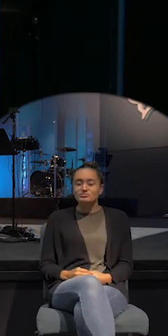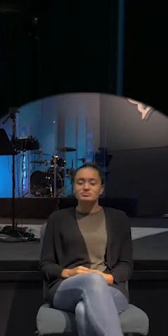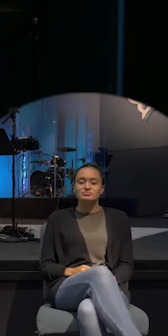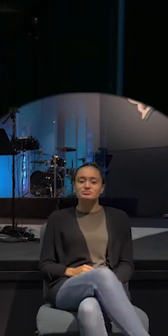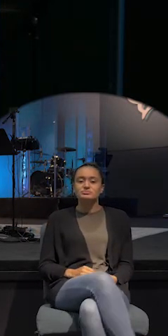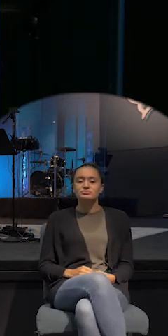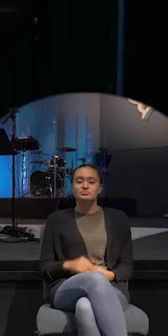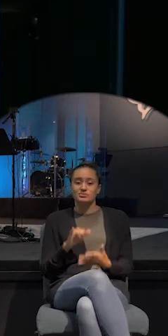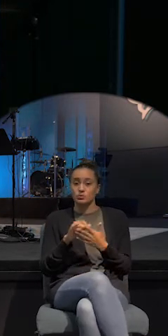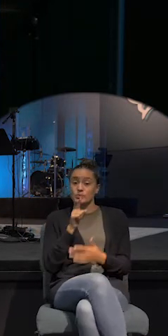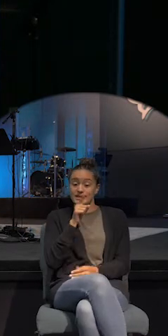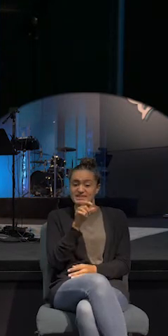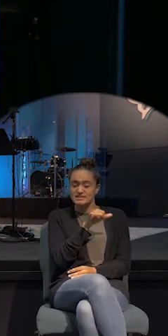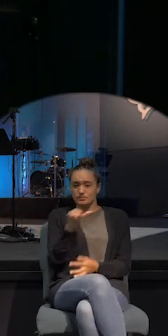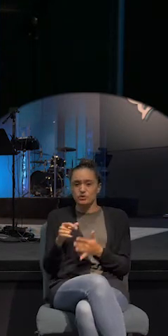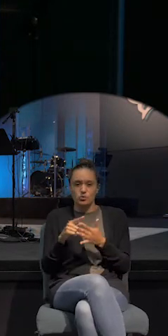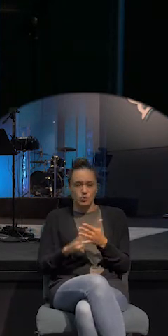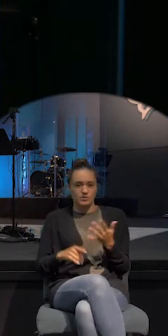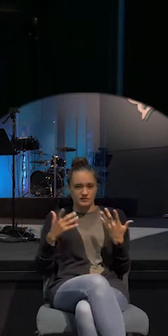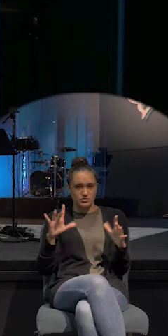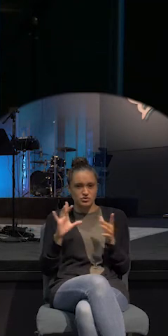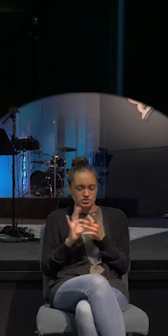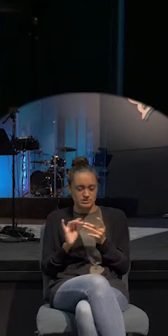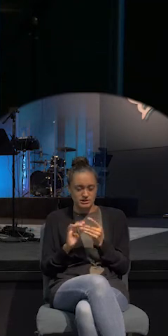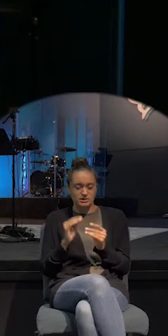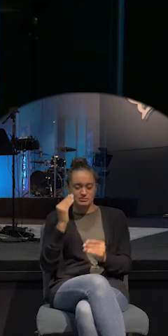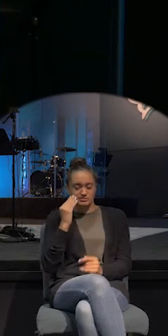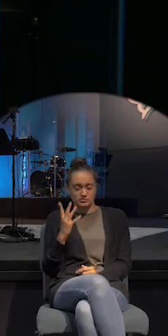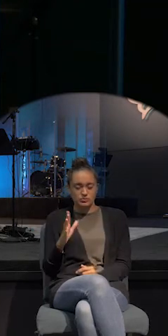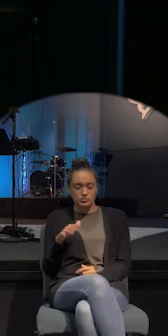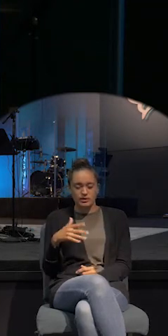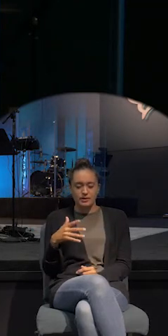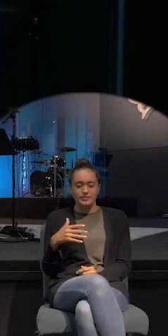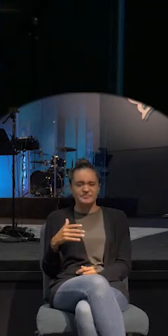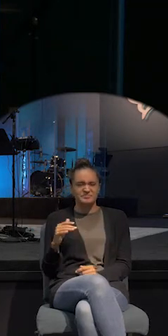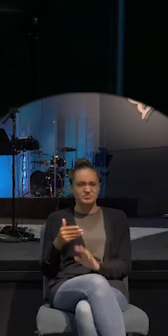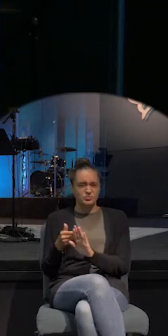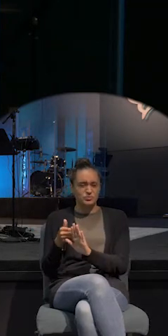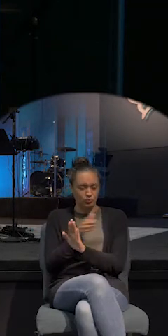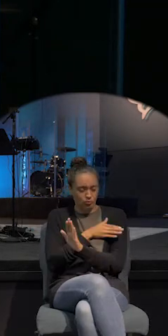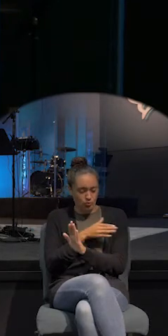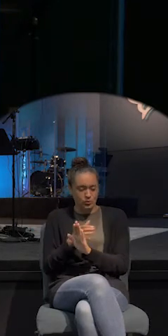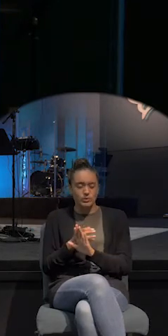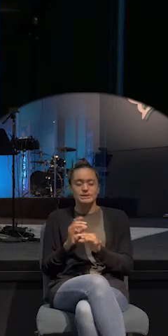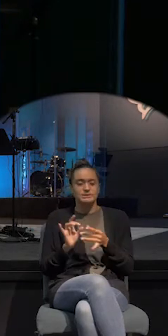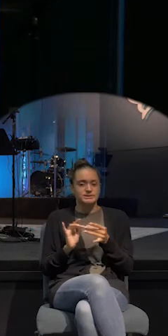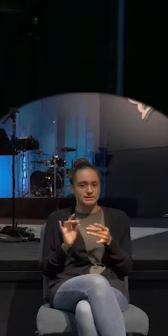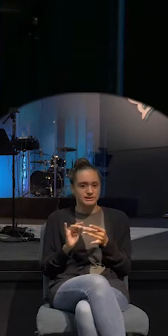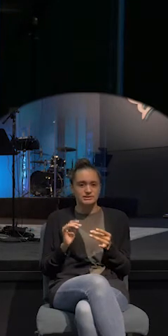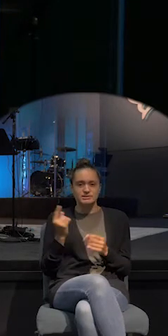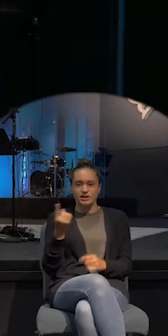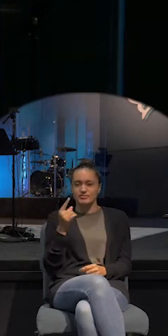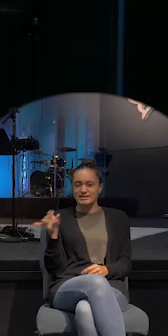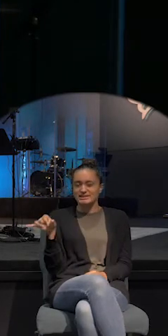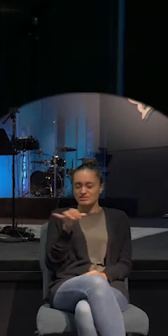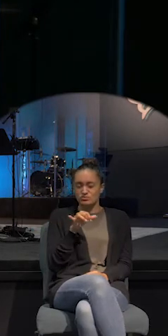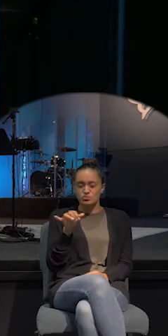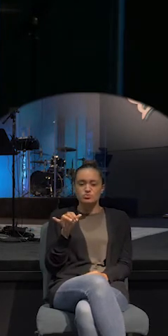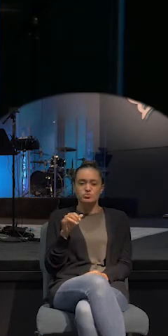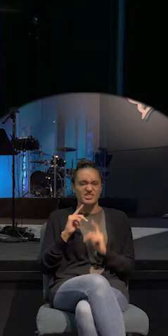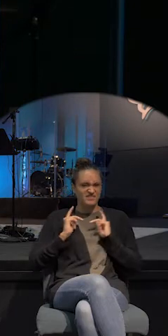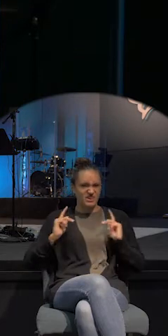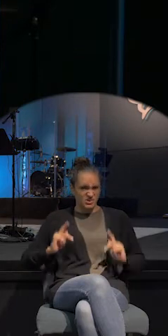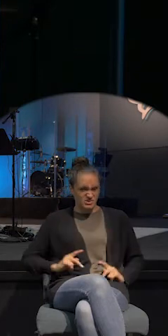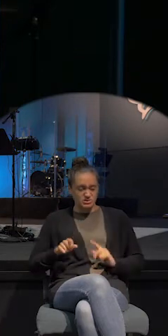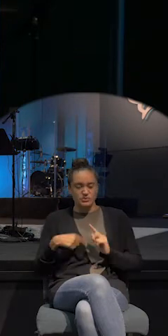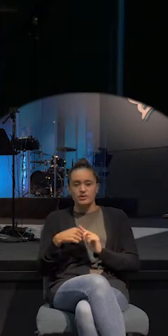is very similar to what he had said to a little bit earlier. He had said something similar to the